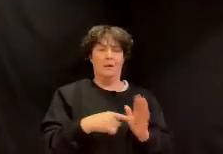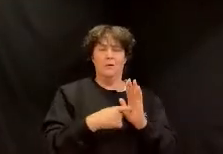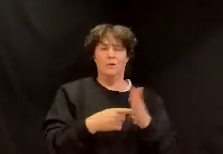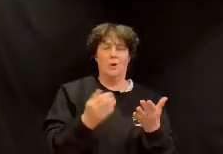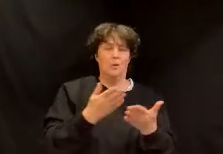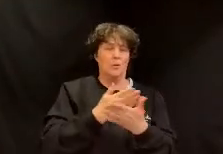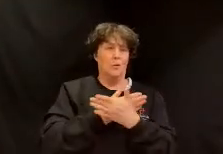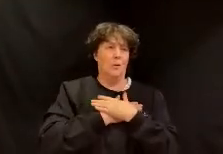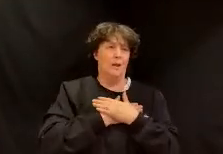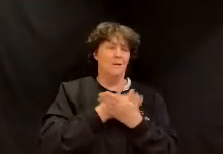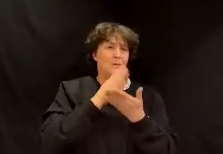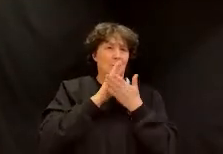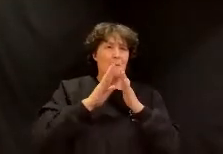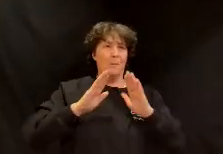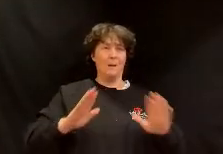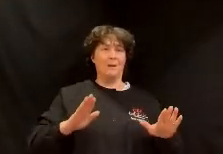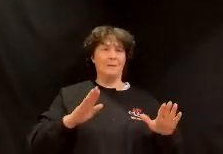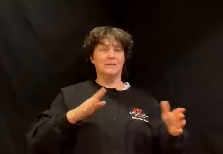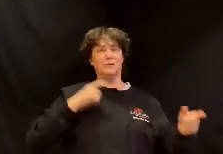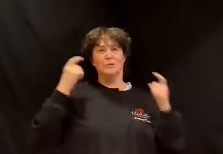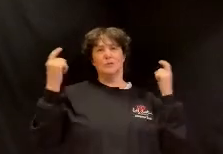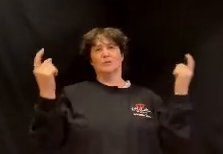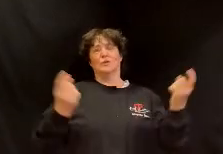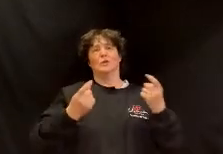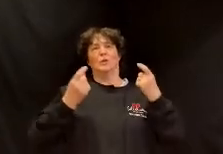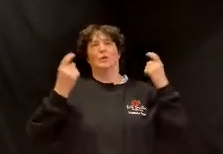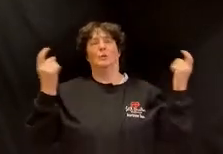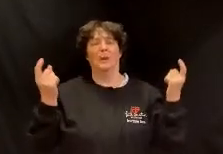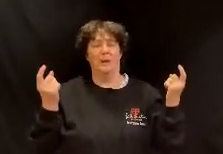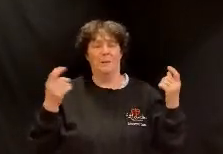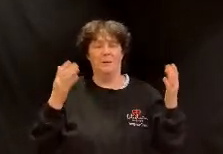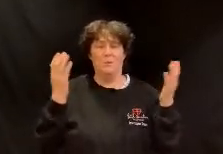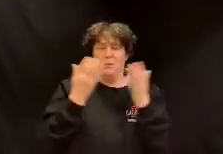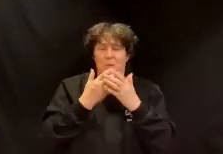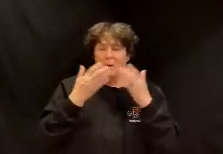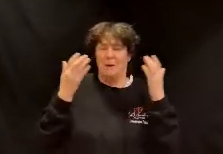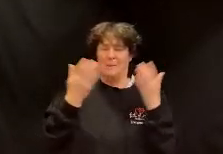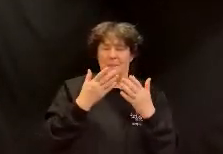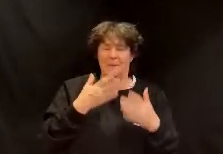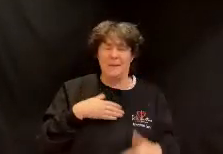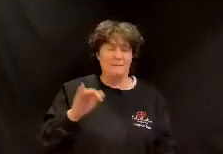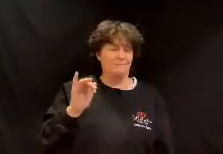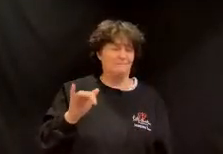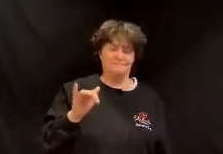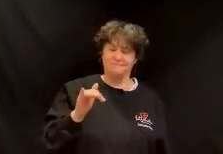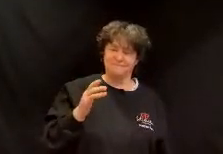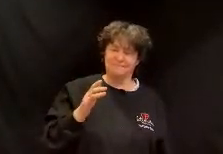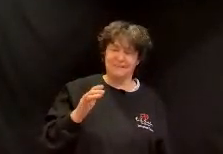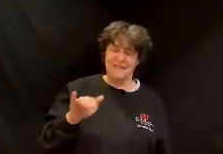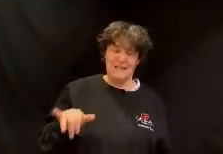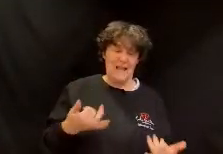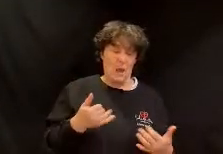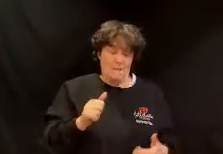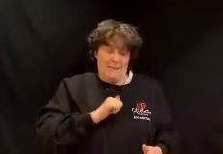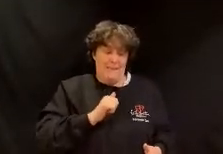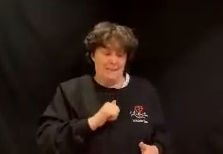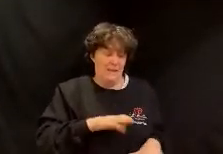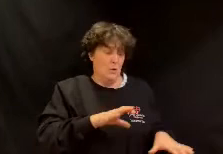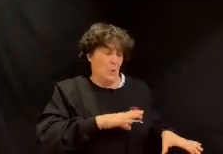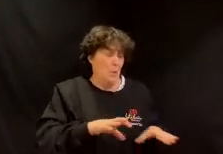jubilee? That's where that happens at. Not trying to, well, God, we'll believe God, but all of a sudden we're over here trying to work it out and we're trying to fret